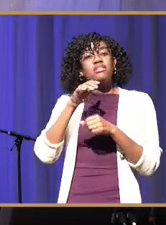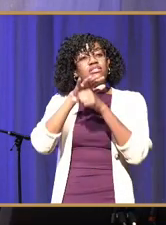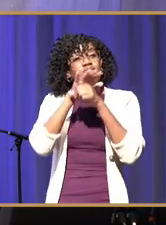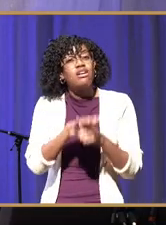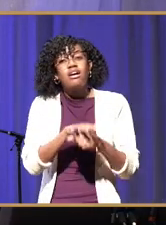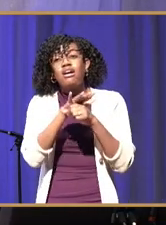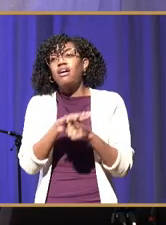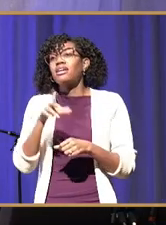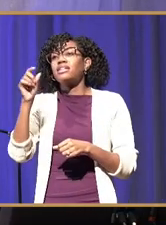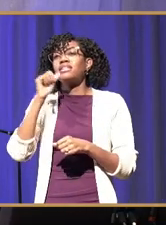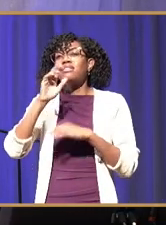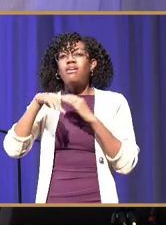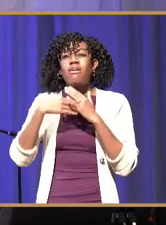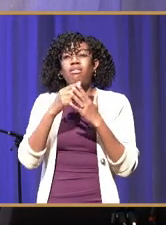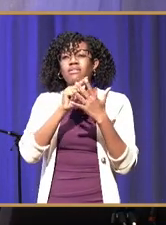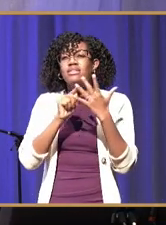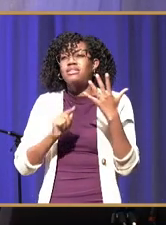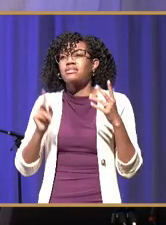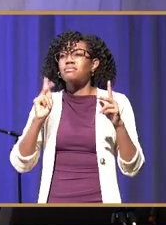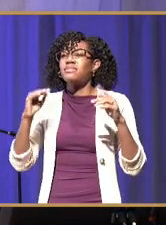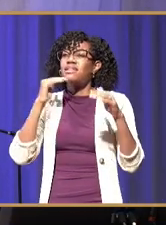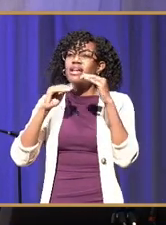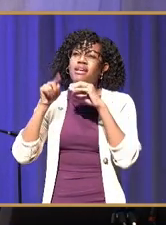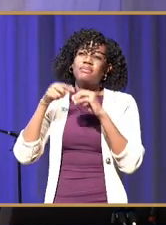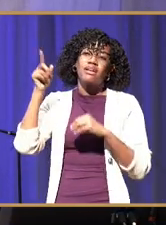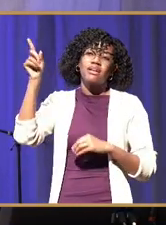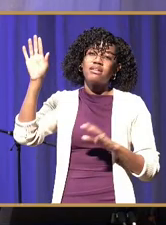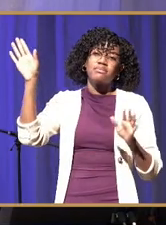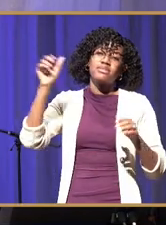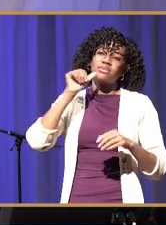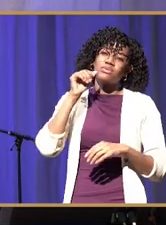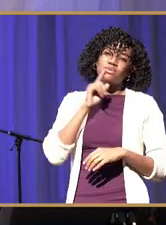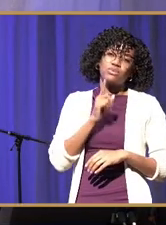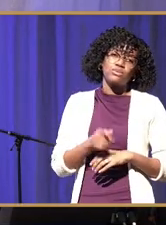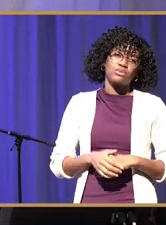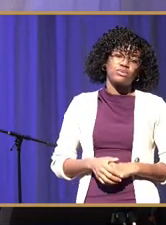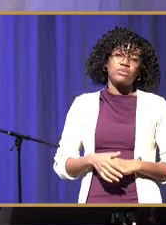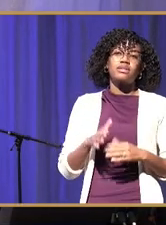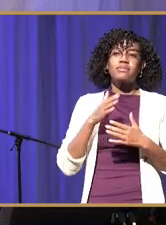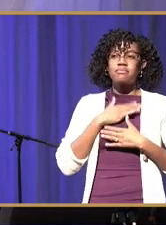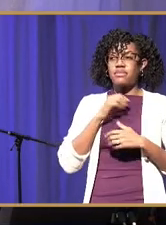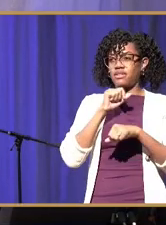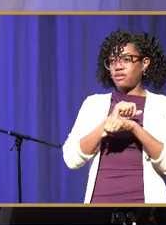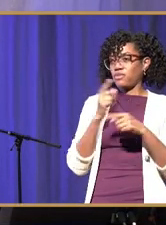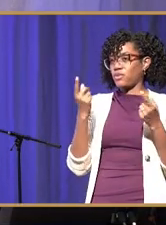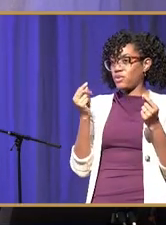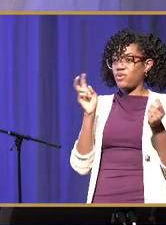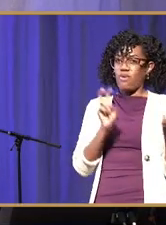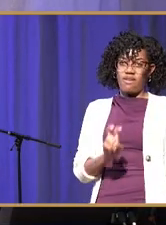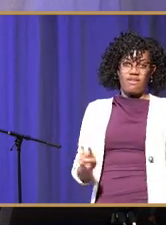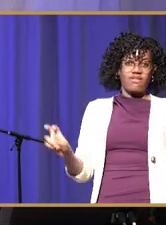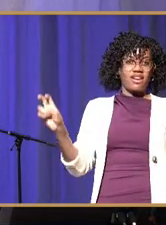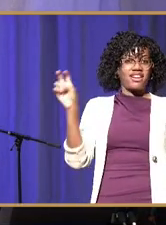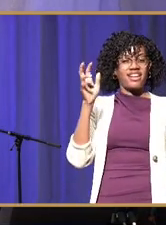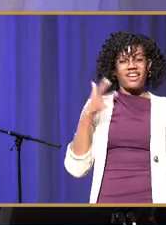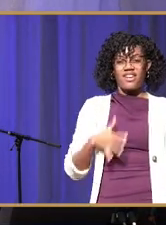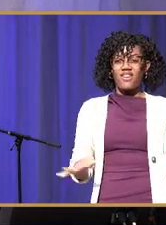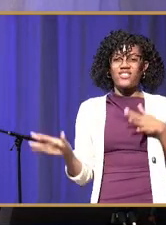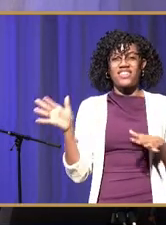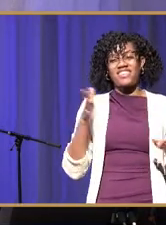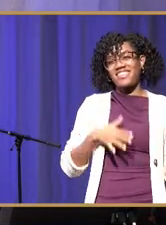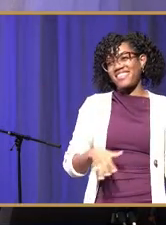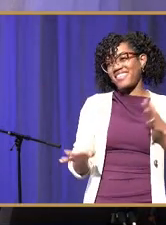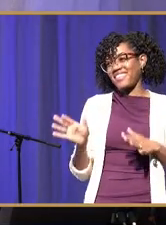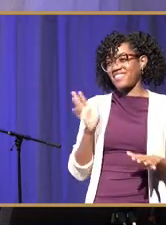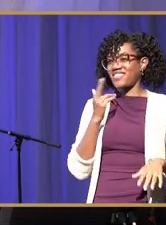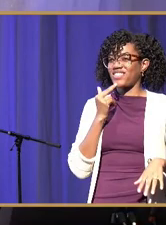any of those things that people make him. So it's my job to go all over the world looking cute in clothes